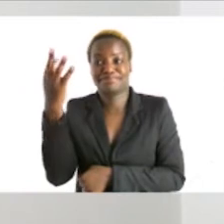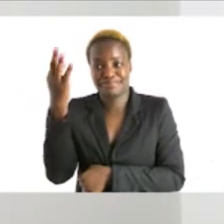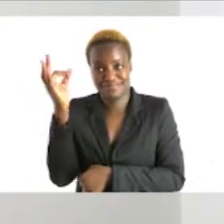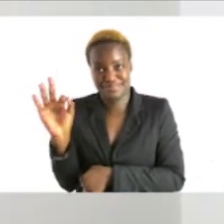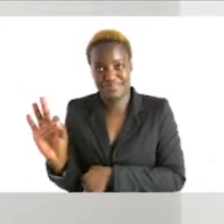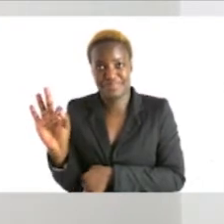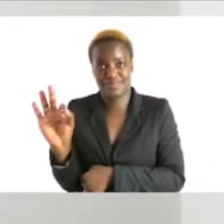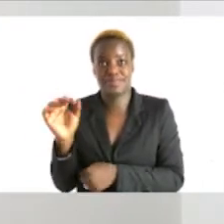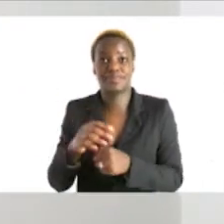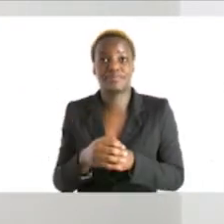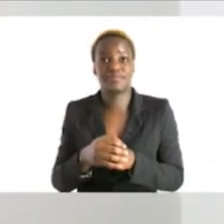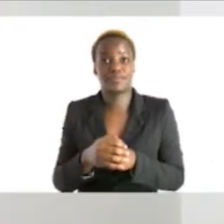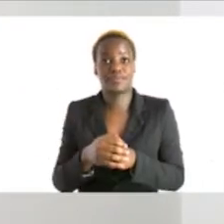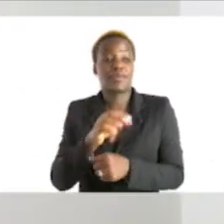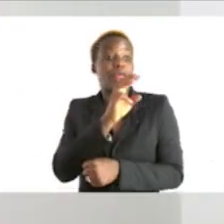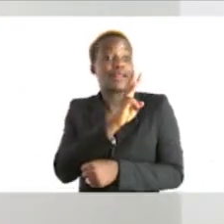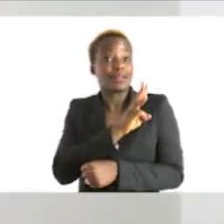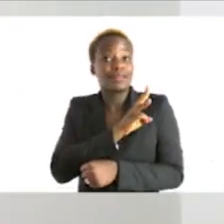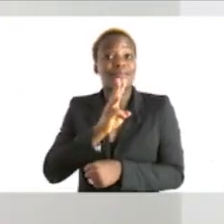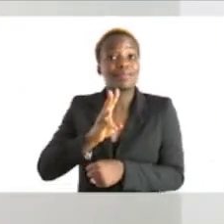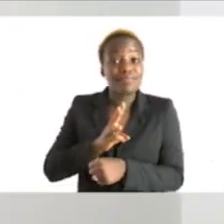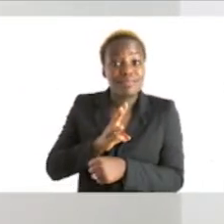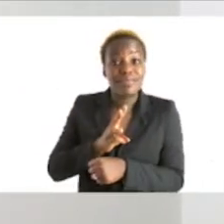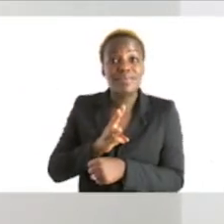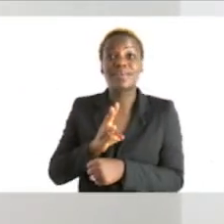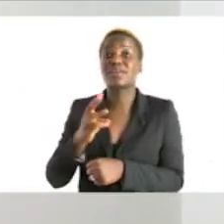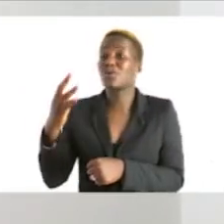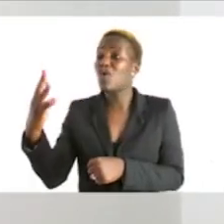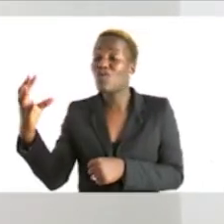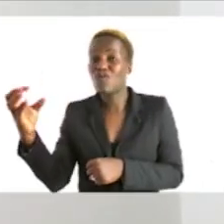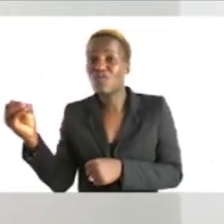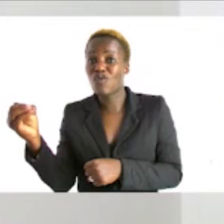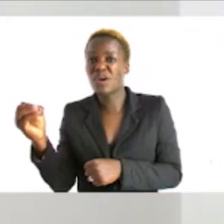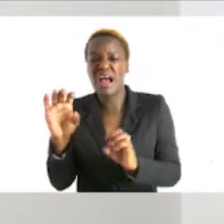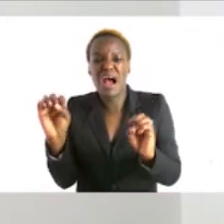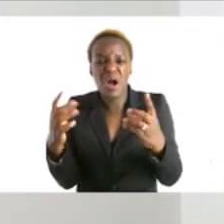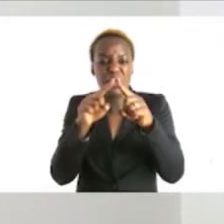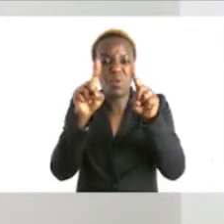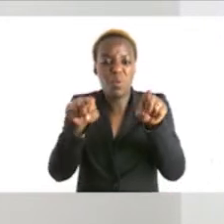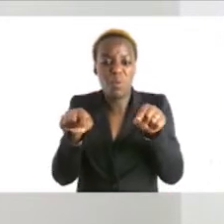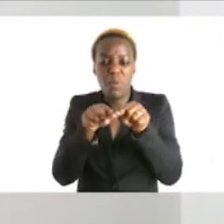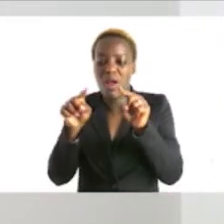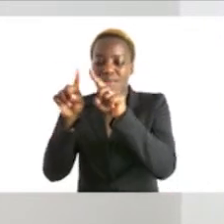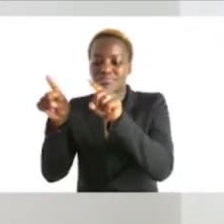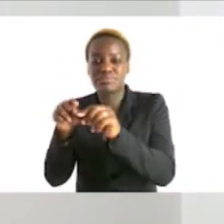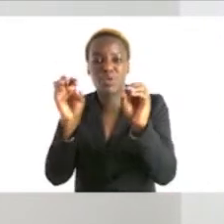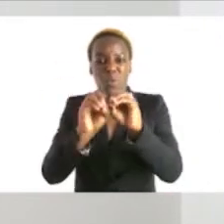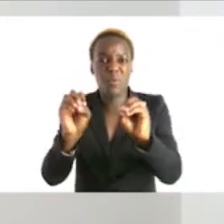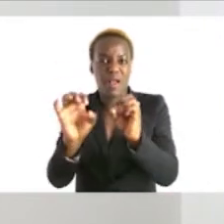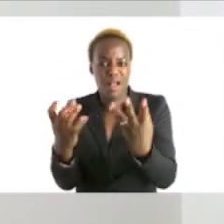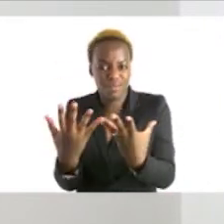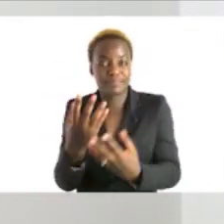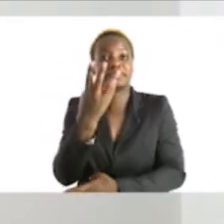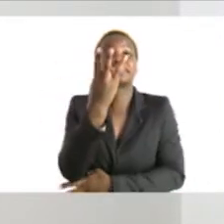29. Between 30 and 40, how many boxes are open here? 6 boxes.